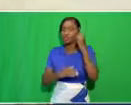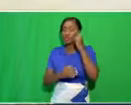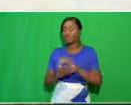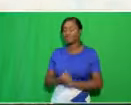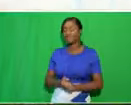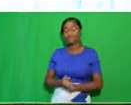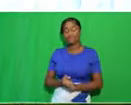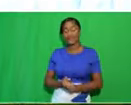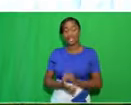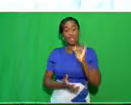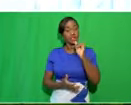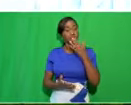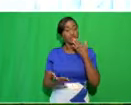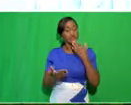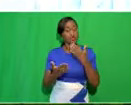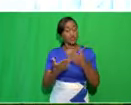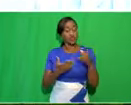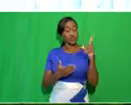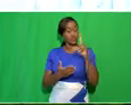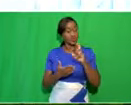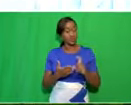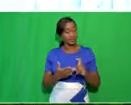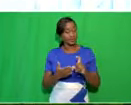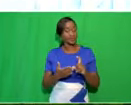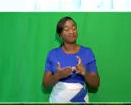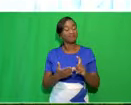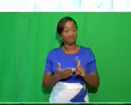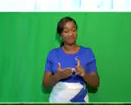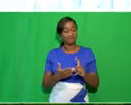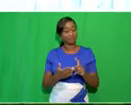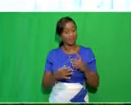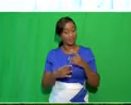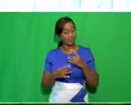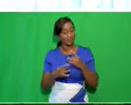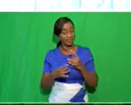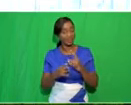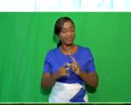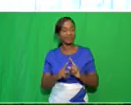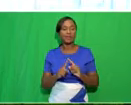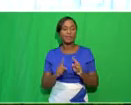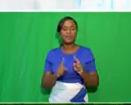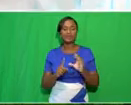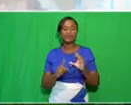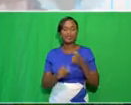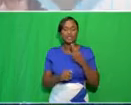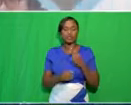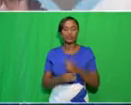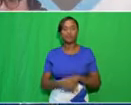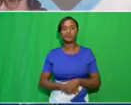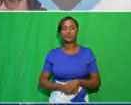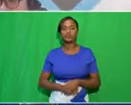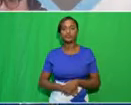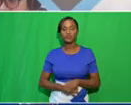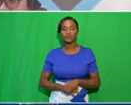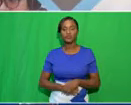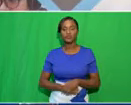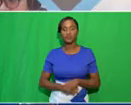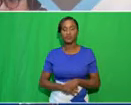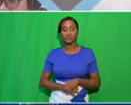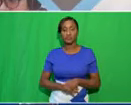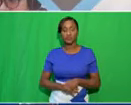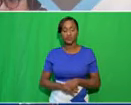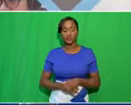good question. It's quite interesting, but it's let me see what I can tell you. The fact that students, as